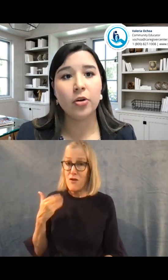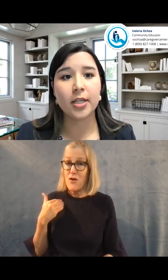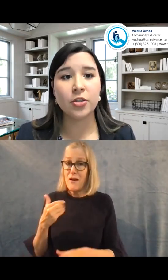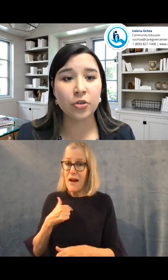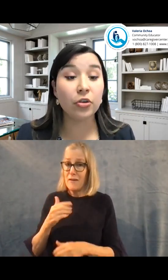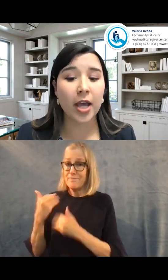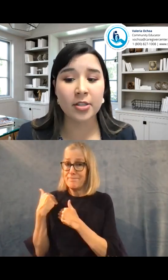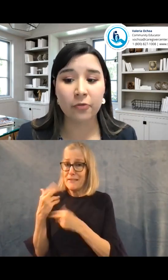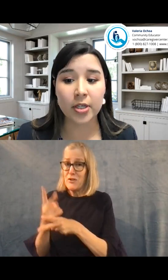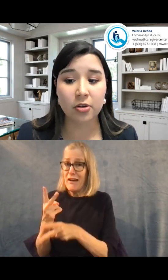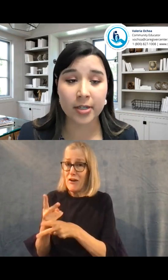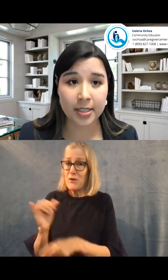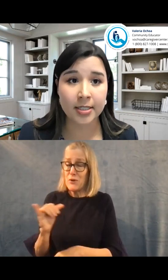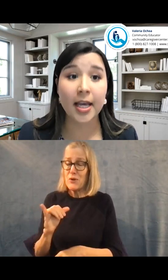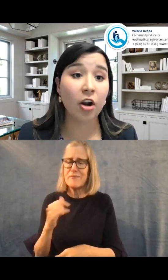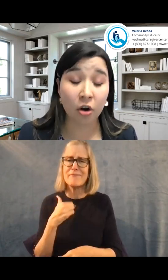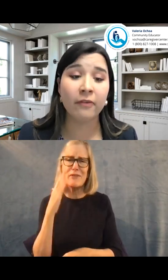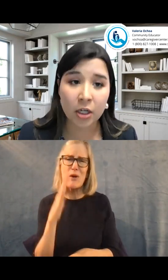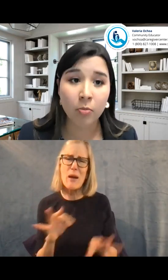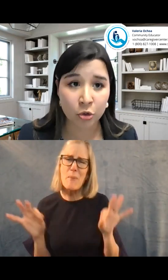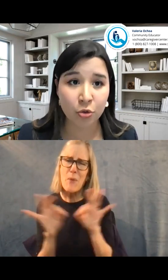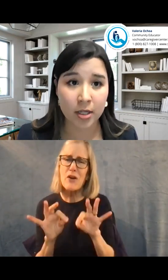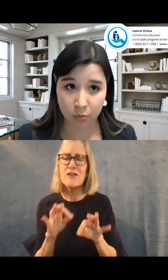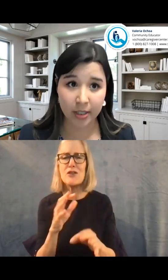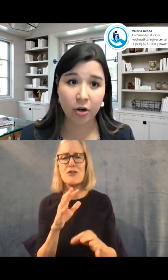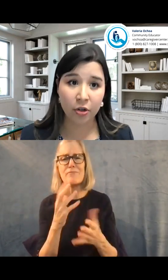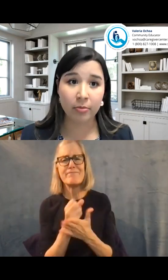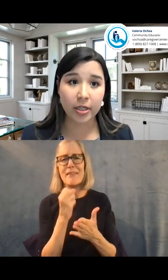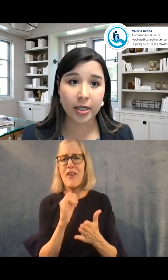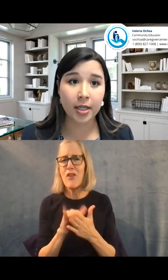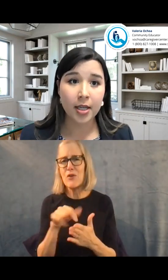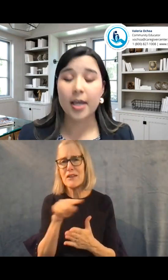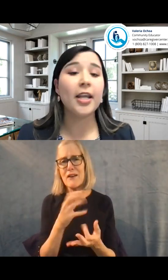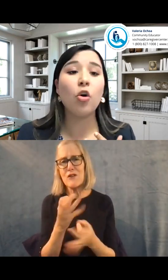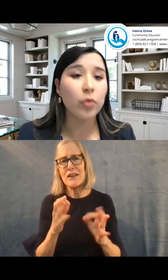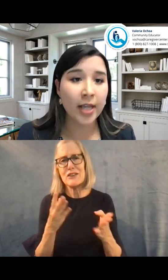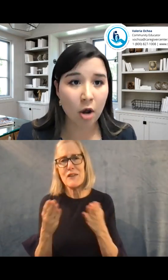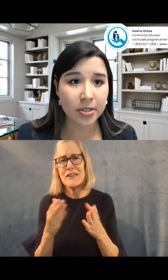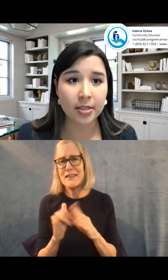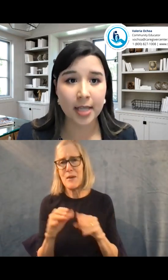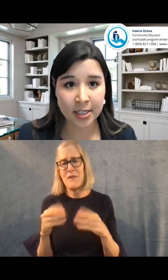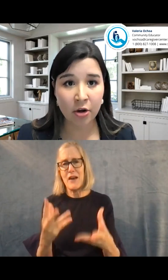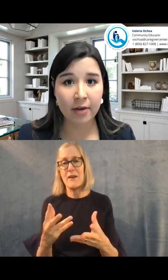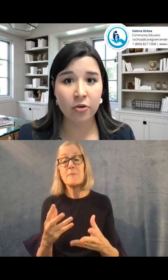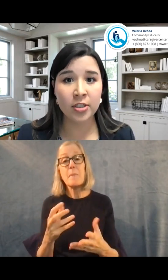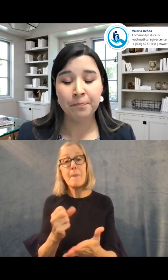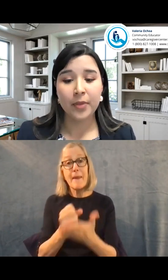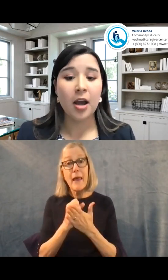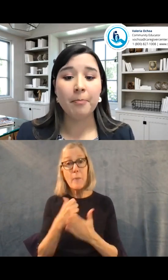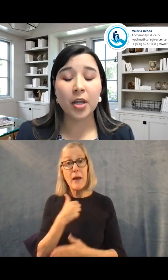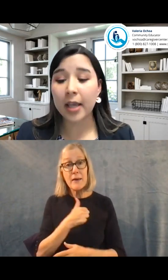very important to utilize the free services that are available to us within our community. And it only helps us as